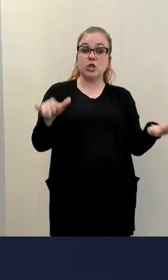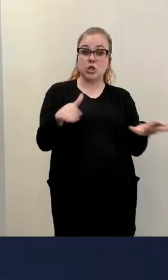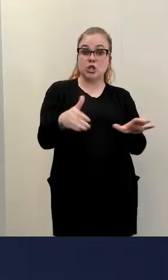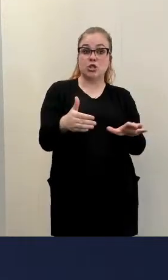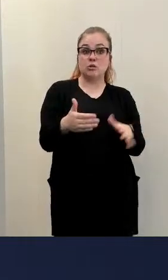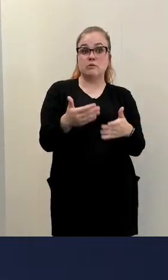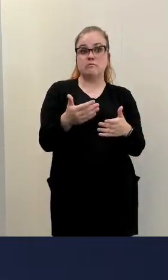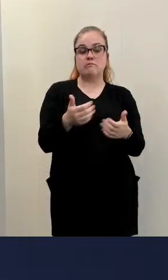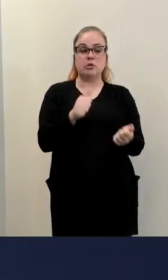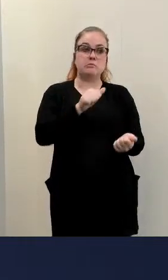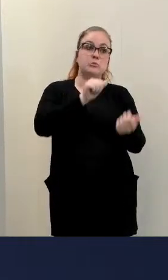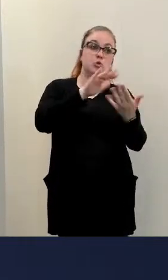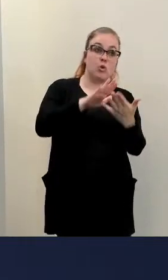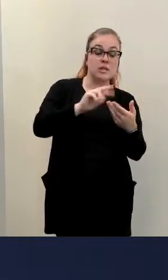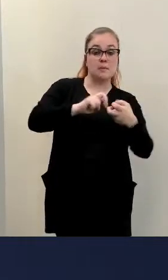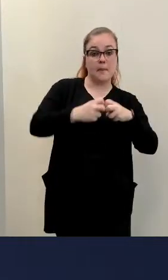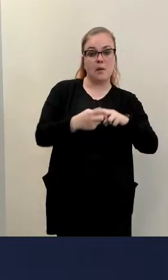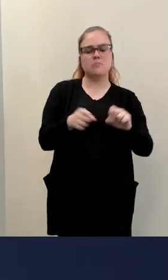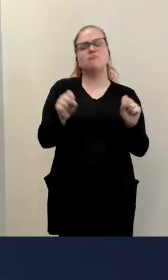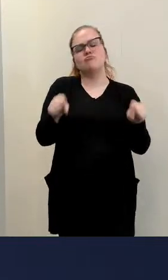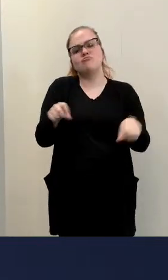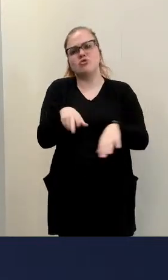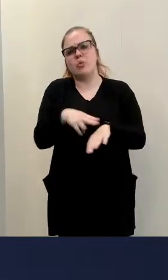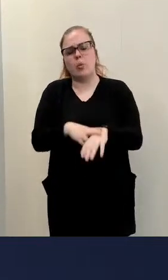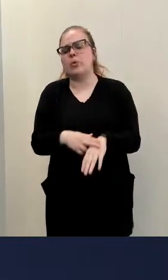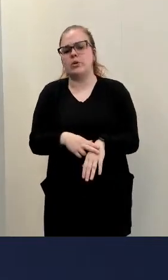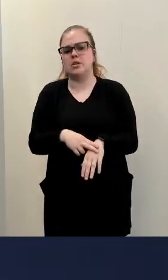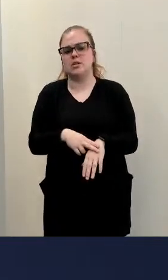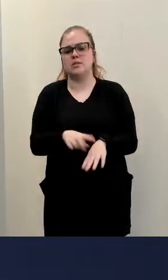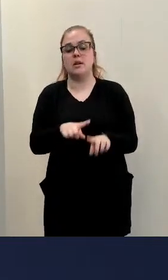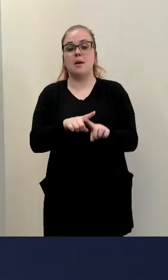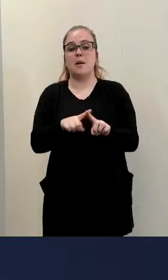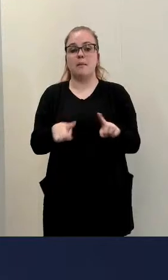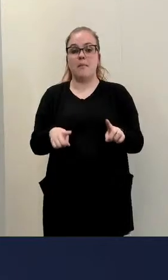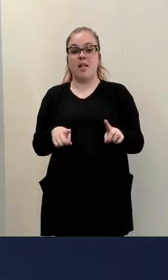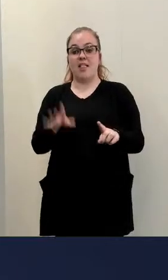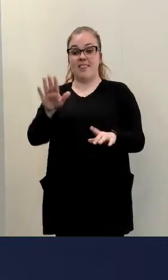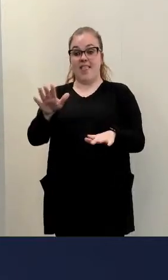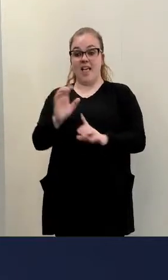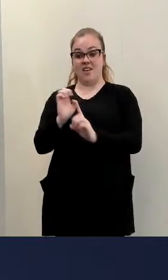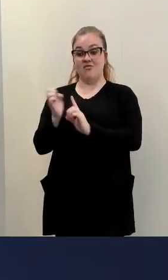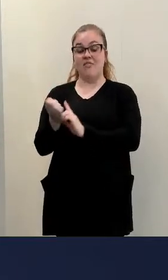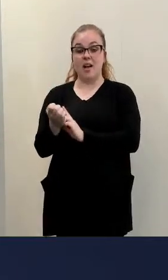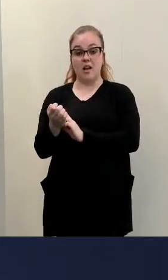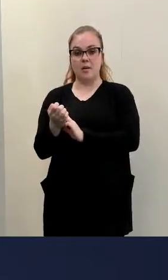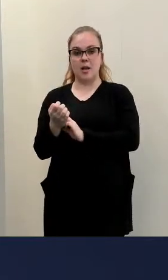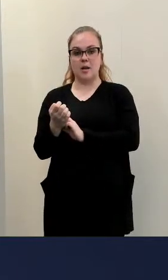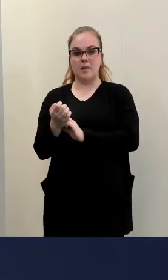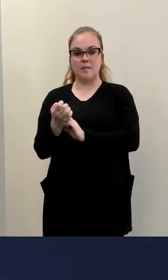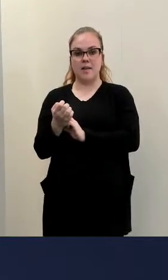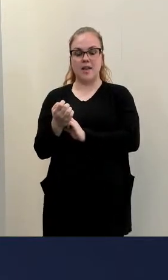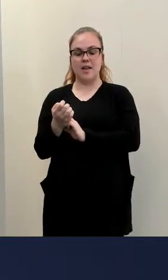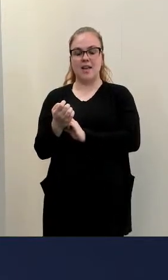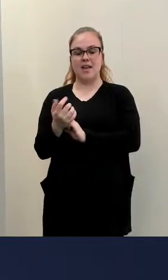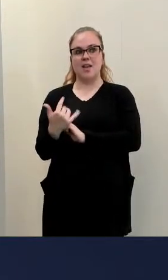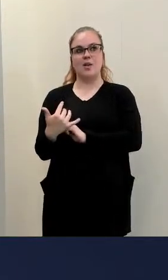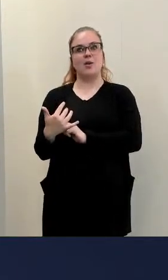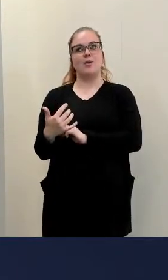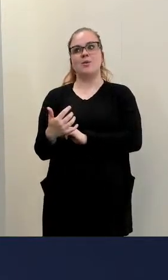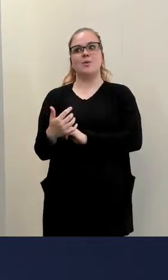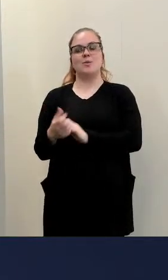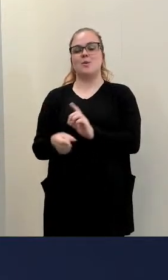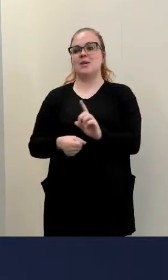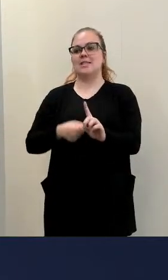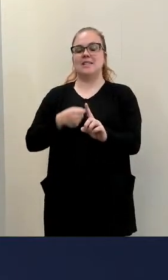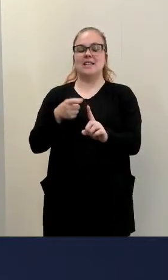to address these things? Absolutely. But the lived environment is what drives so many of the poor